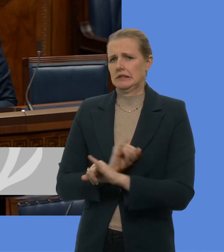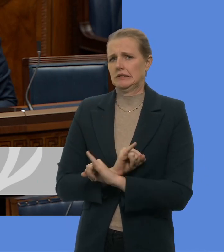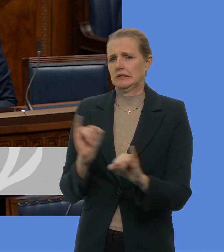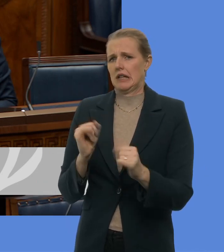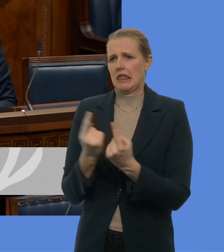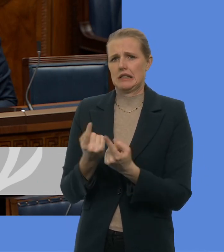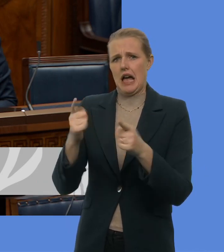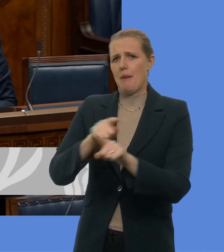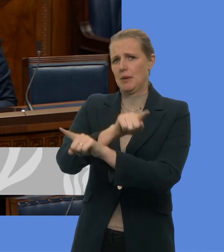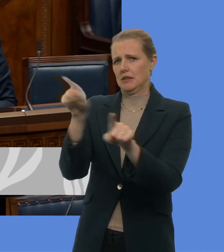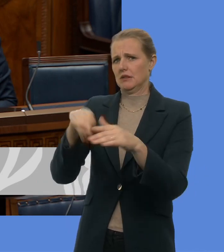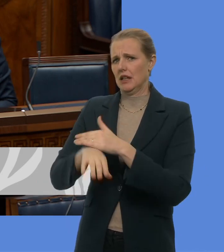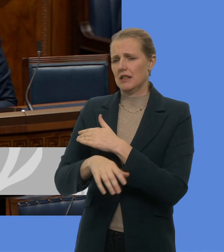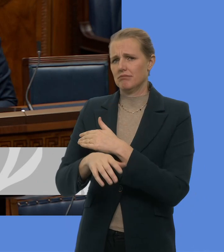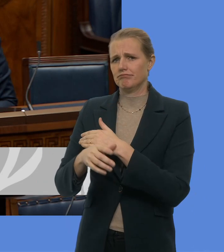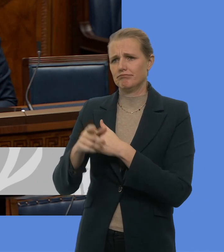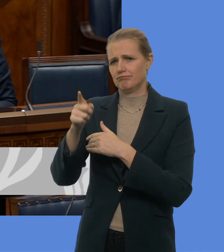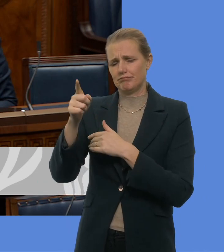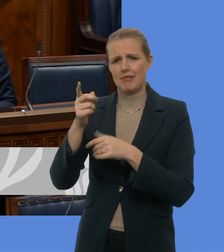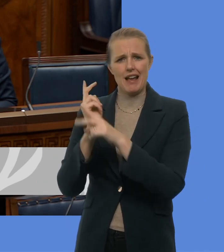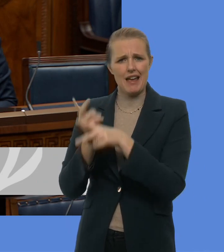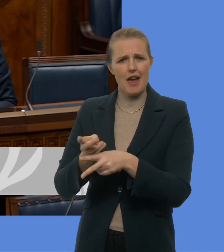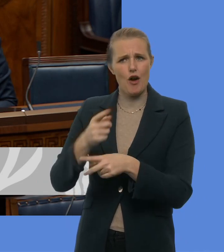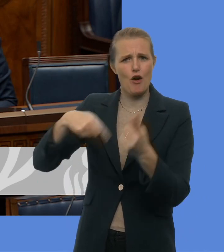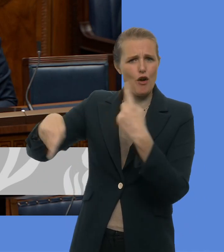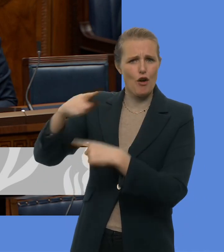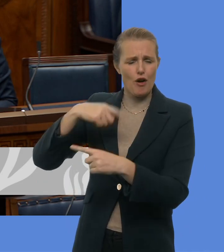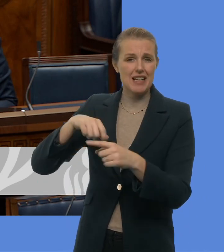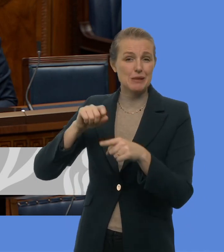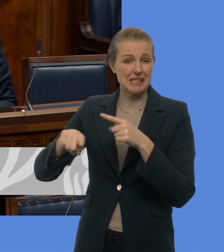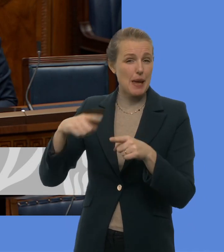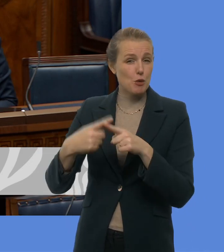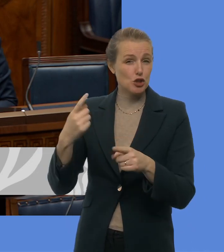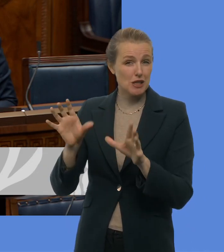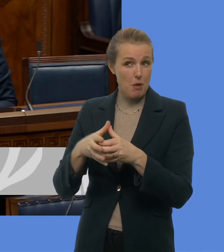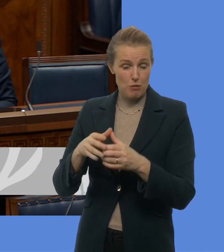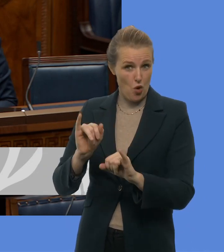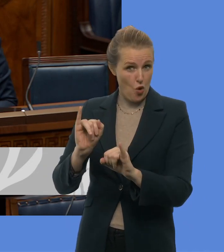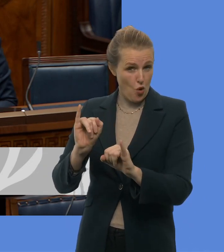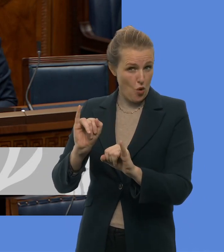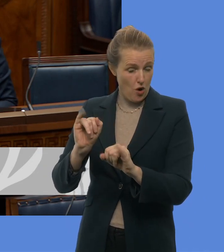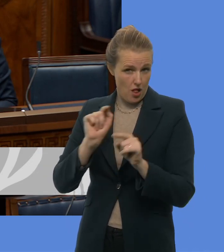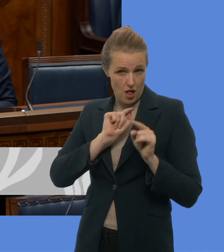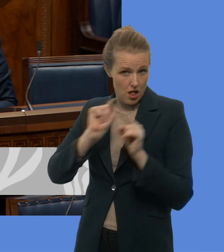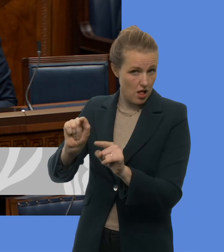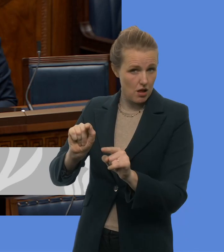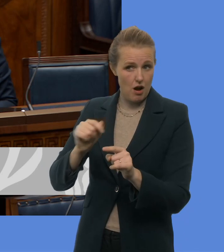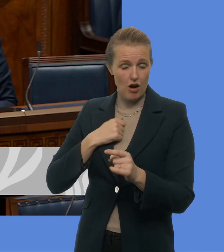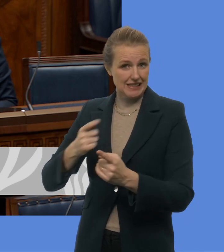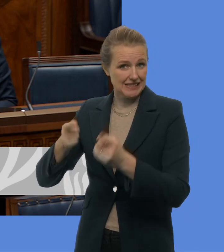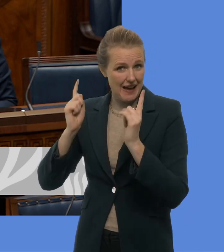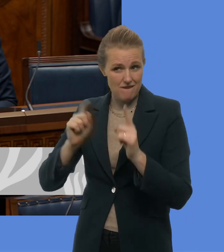stories about activities within the curtilage, particularly of emergency departments, threats to